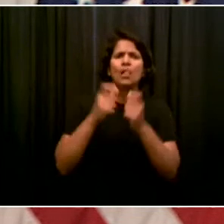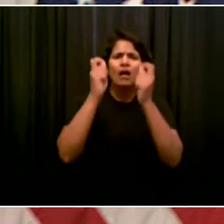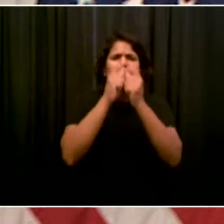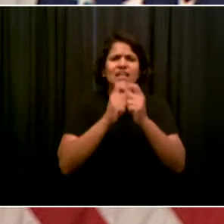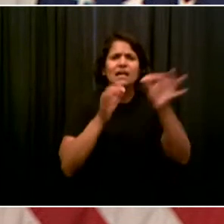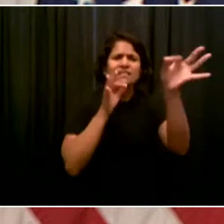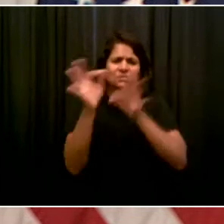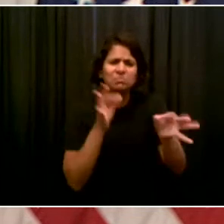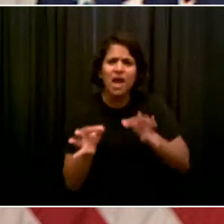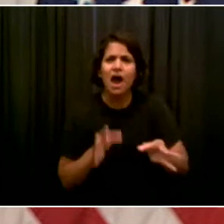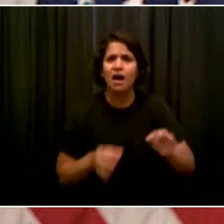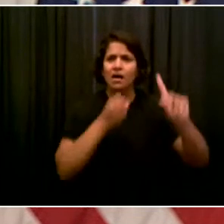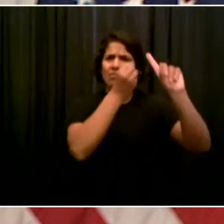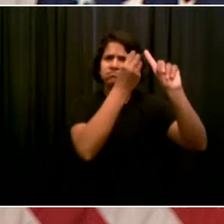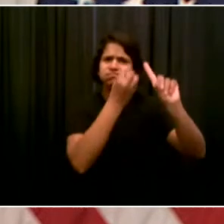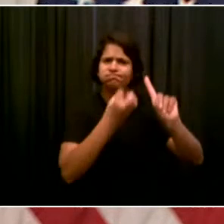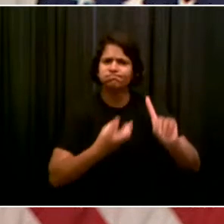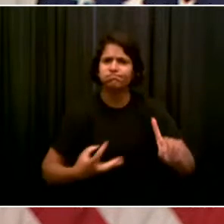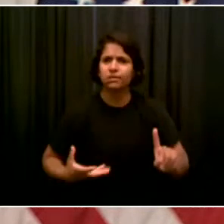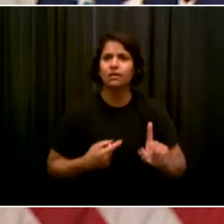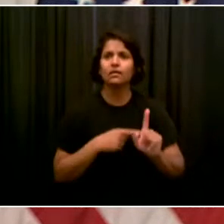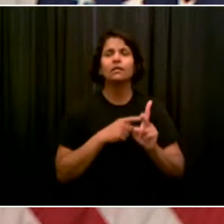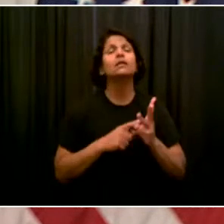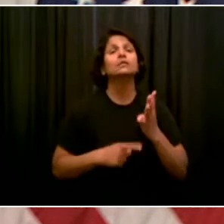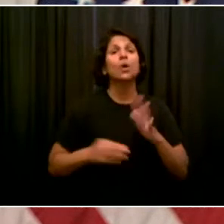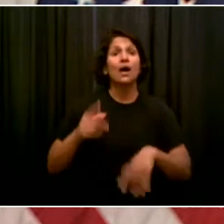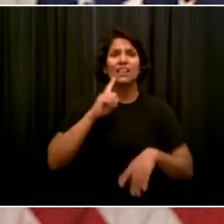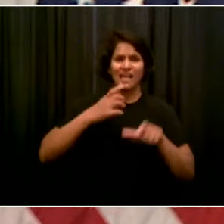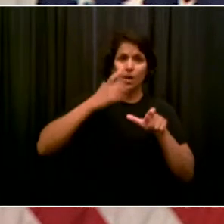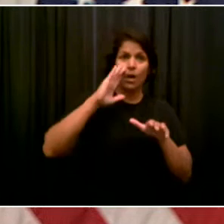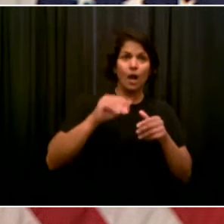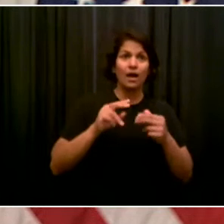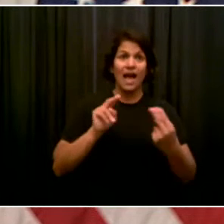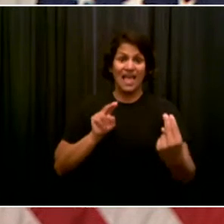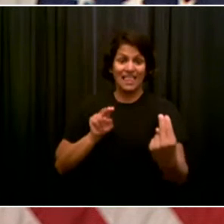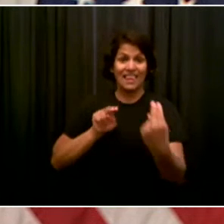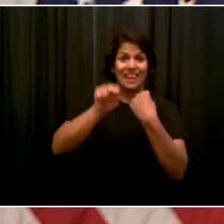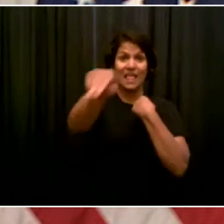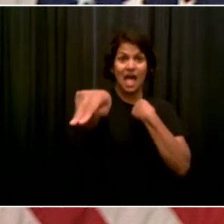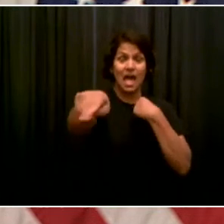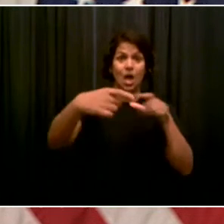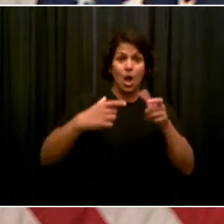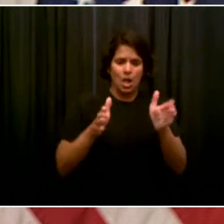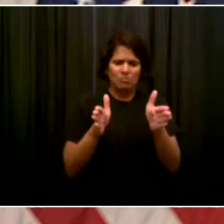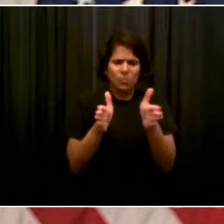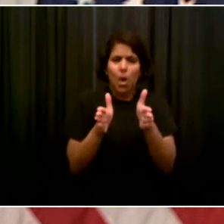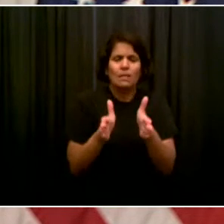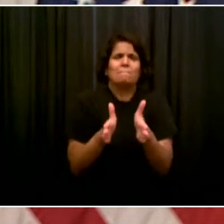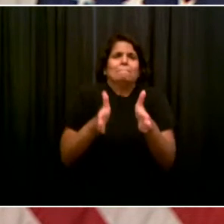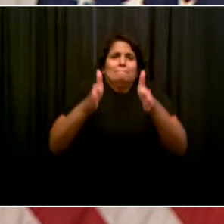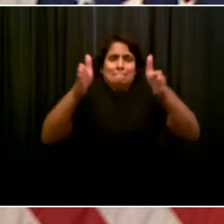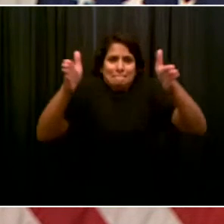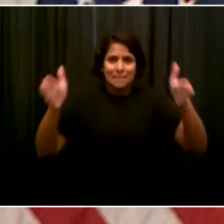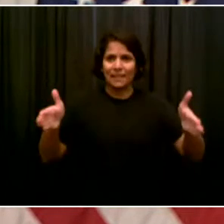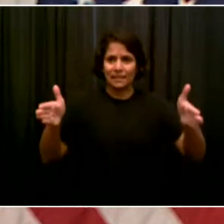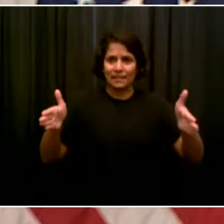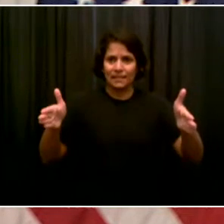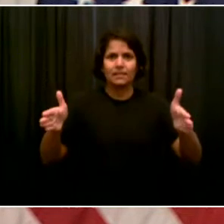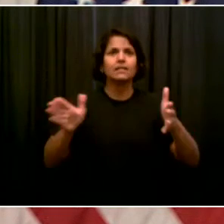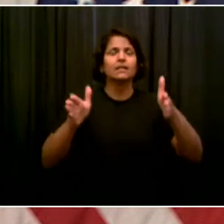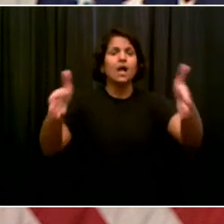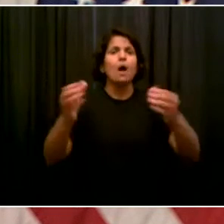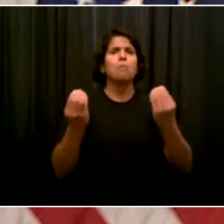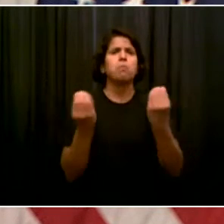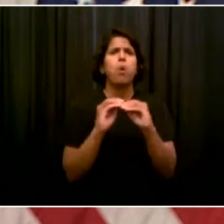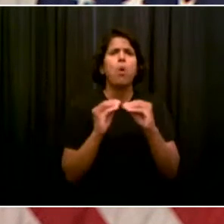safer, enforcing weight limits, including through new tools provided by the state legislature, monitoring